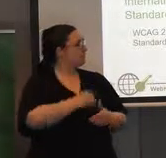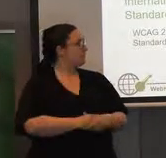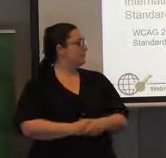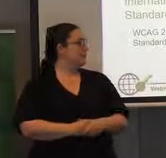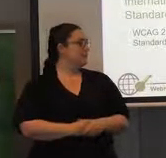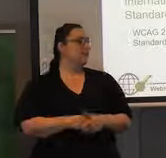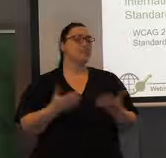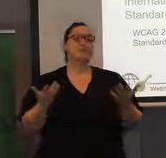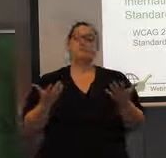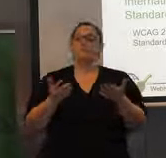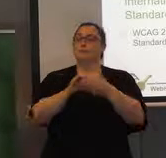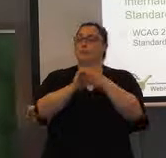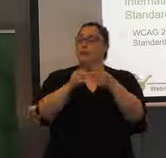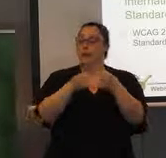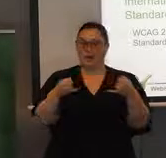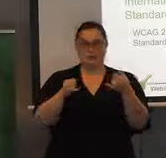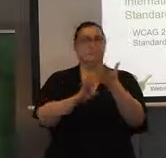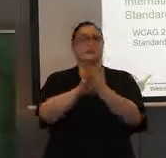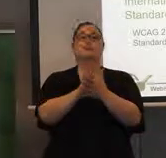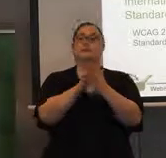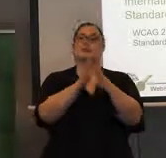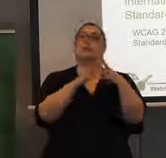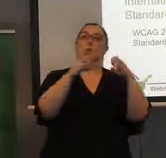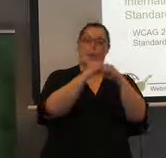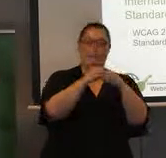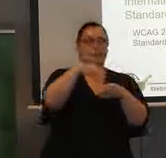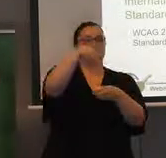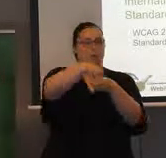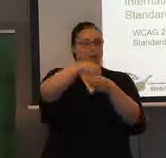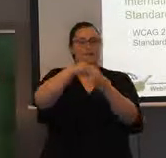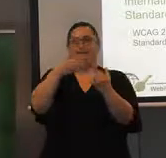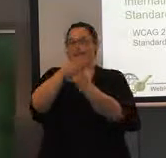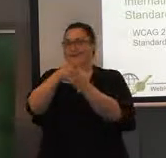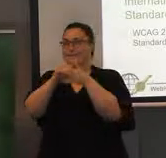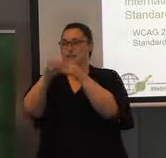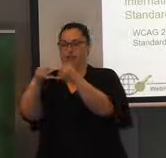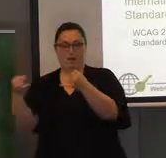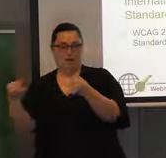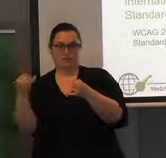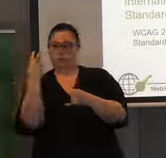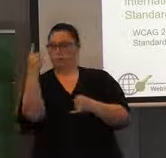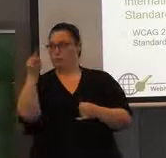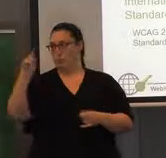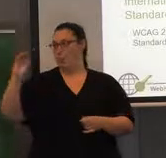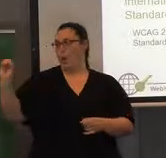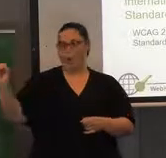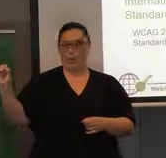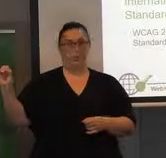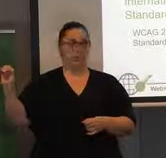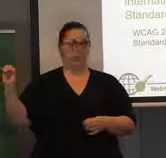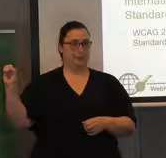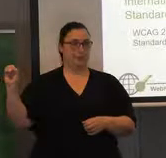The guidelines, as I mentioned, are the Web Content Accessibility Guidelines, and they're currently at version 2.0.